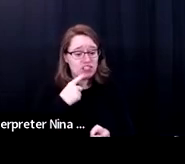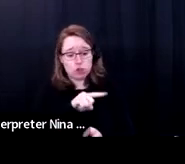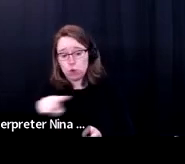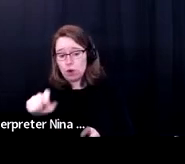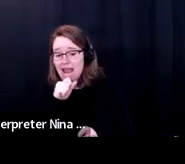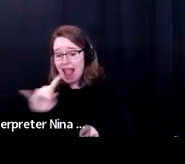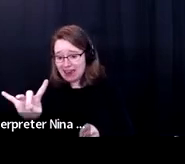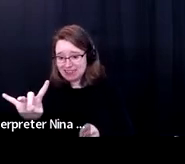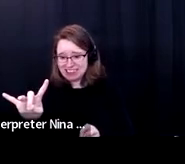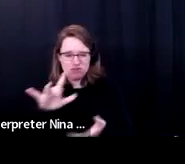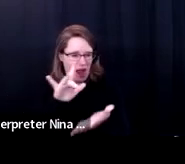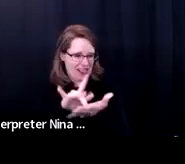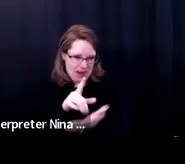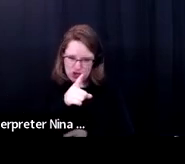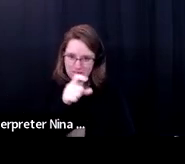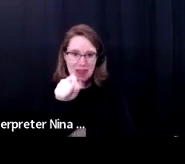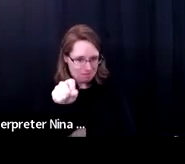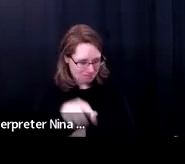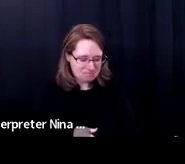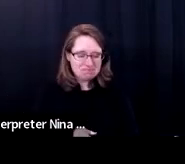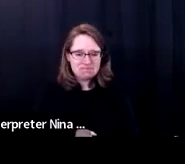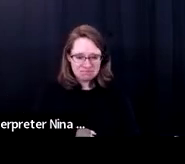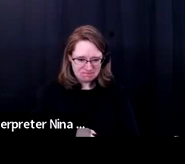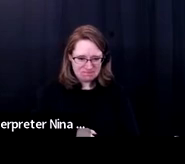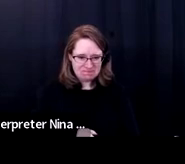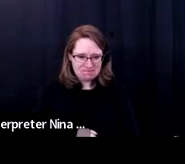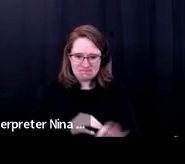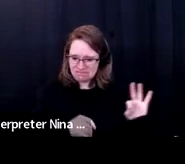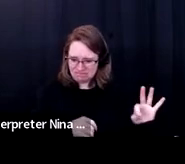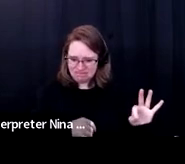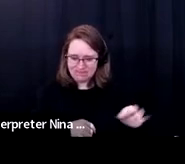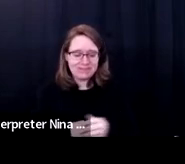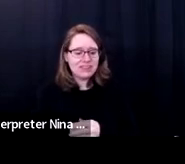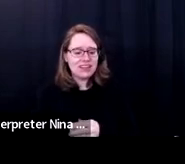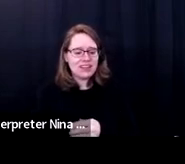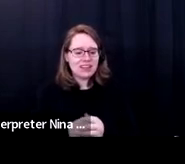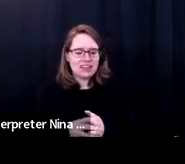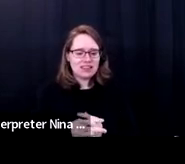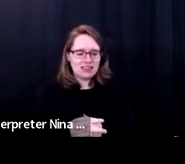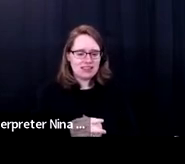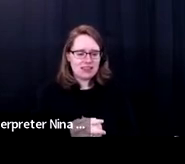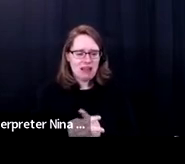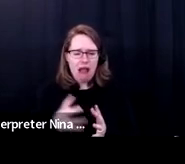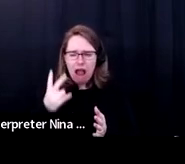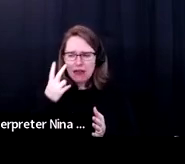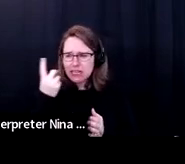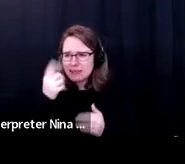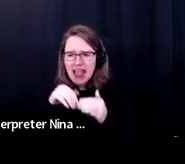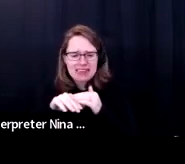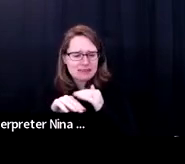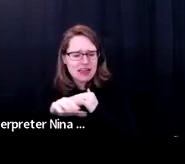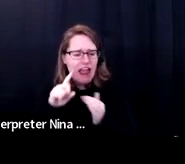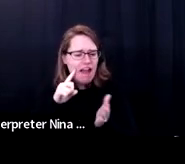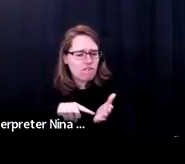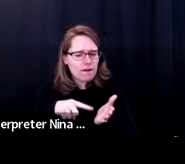It's right in the middle, right there. Yep. Perfect. And then there may be something of accessibility of affordable childcare and